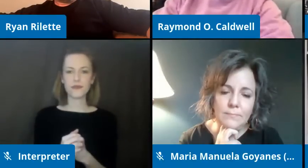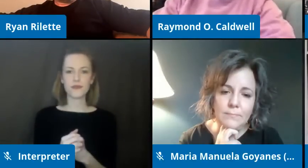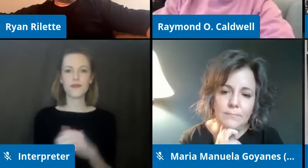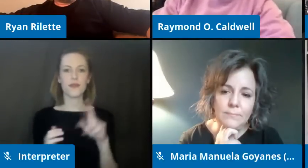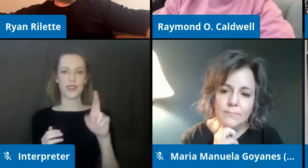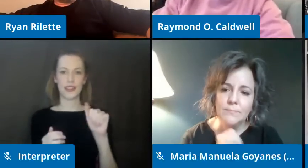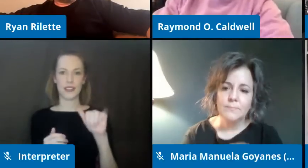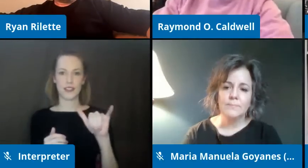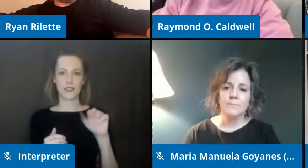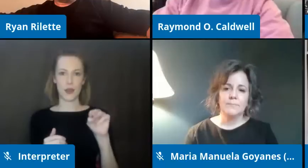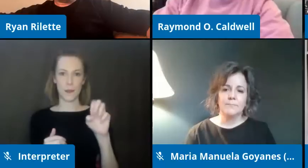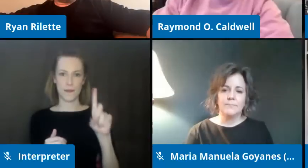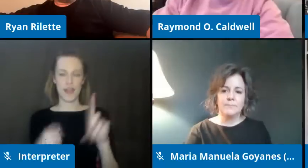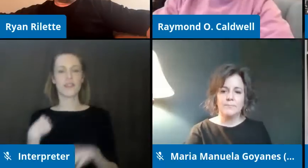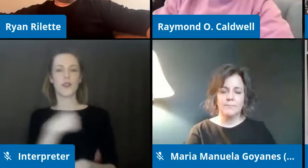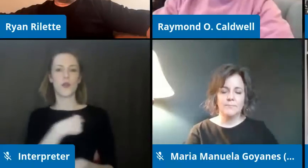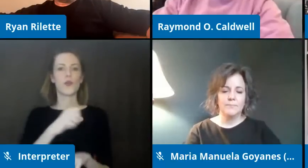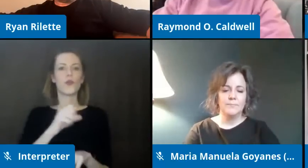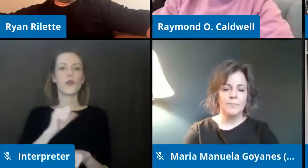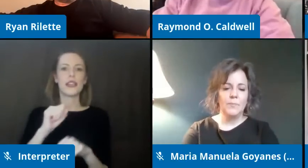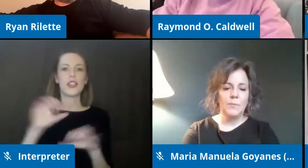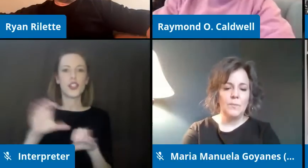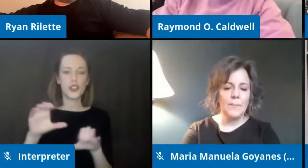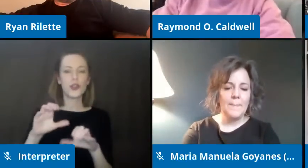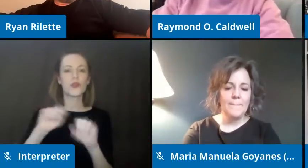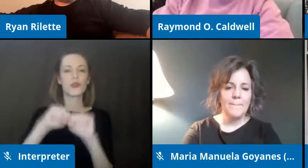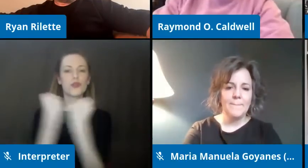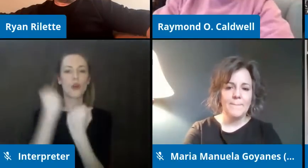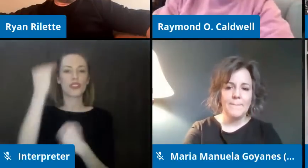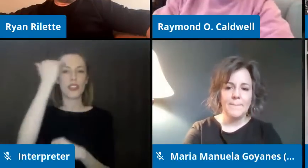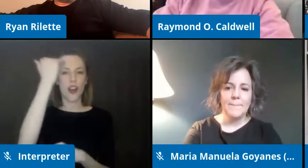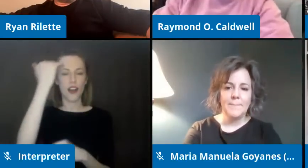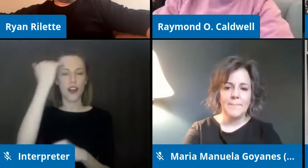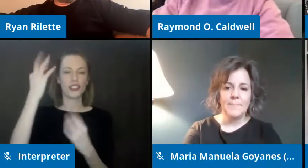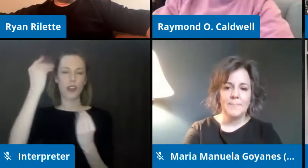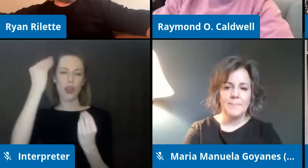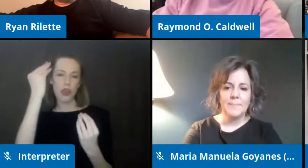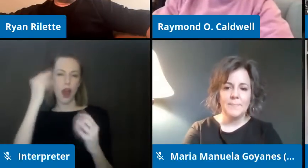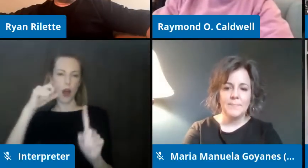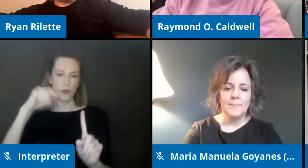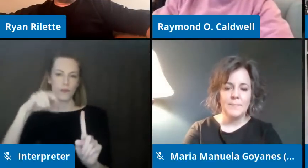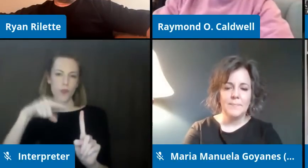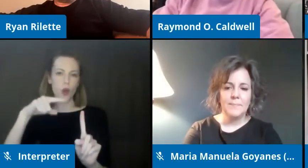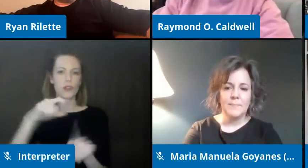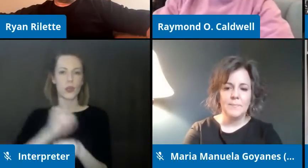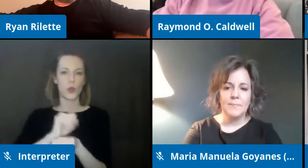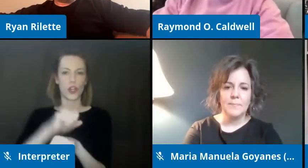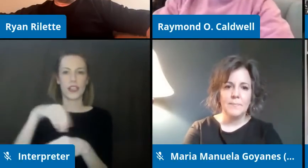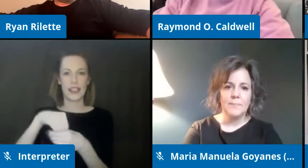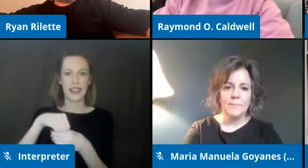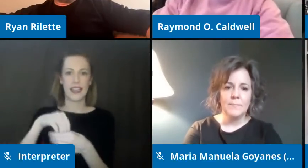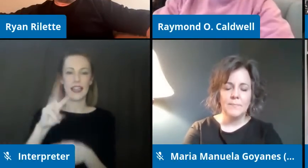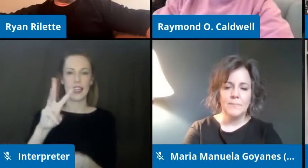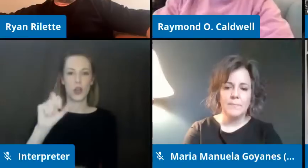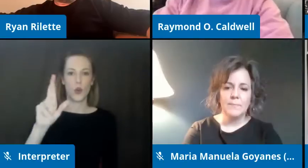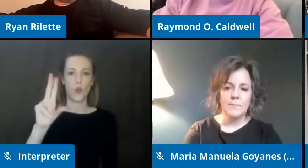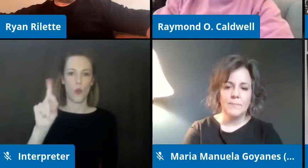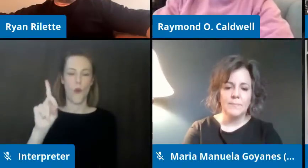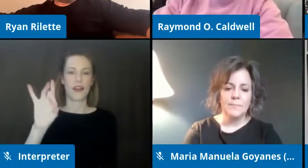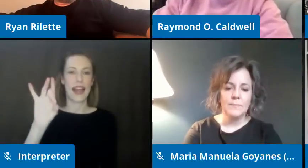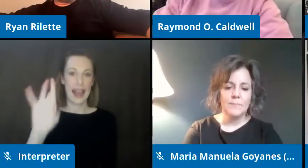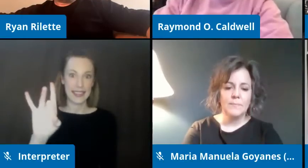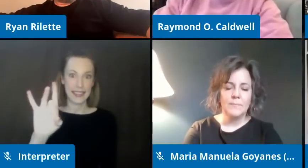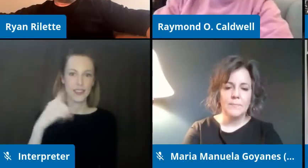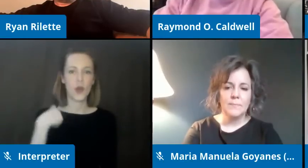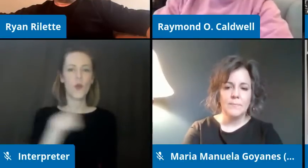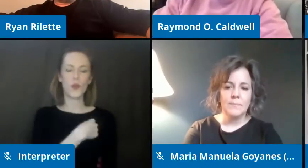in Ward 8 here in Anacostia. We are in our 17th season. We actually were in the middle of a run of a really beautiful play